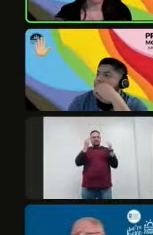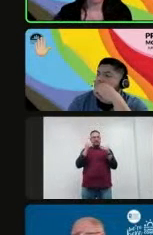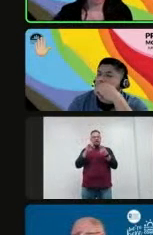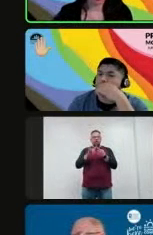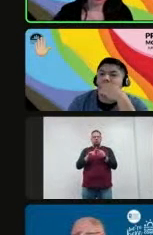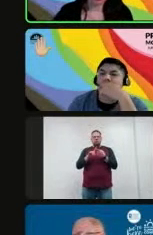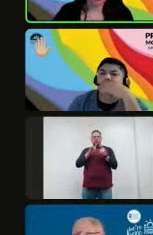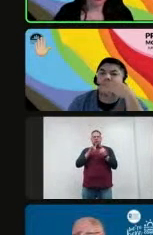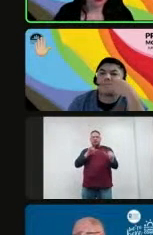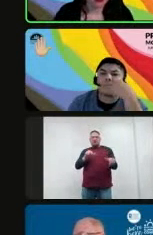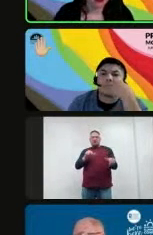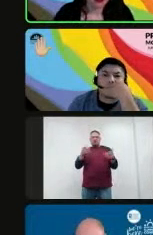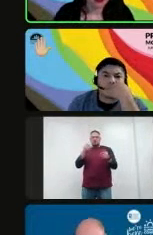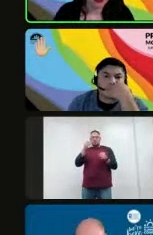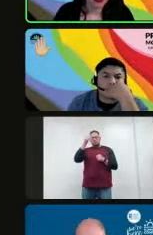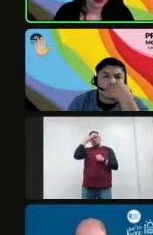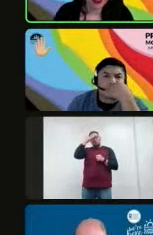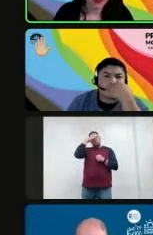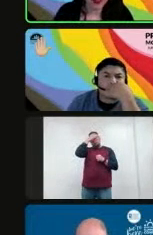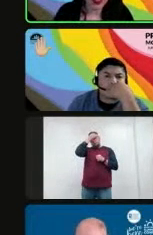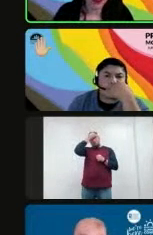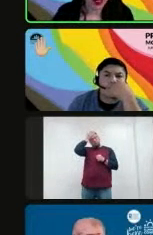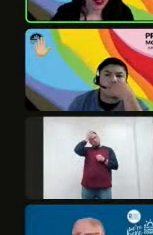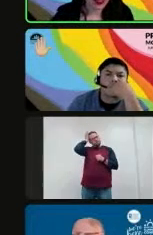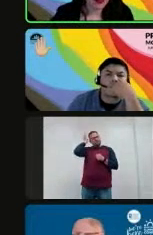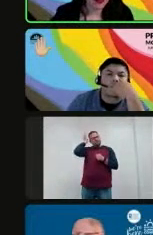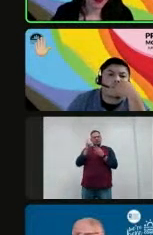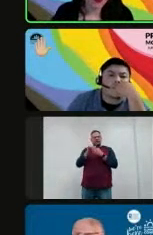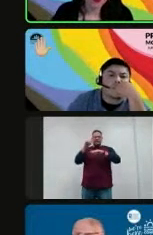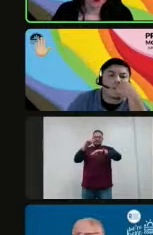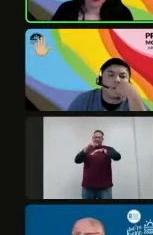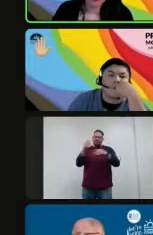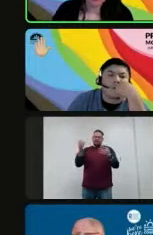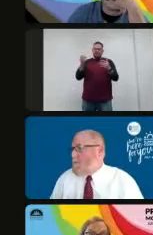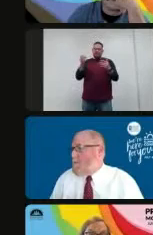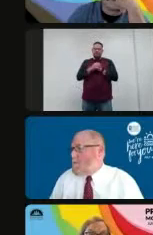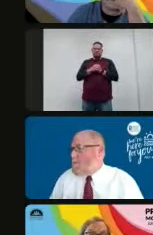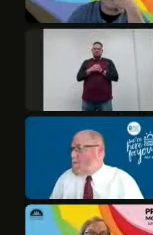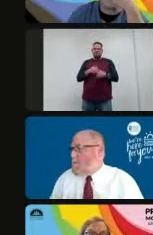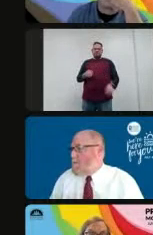the response or the timeliness of it, I guess.